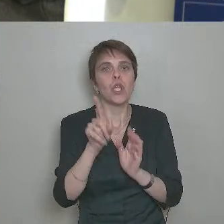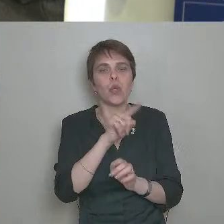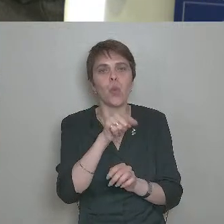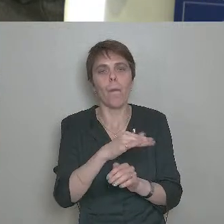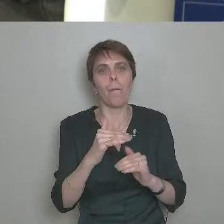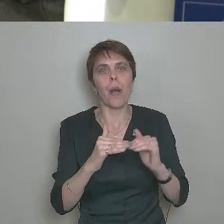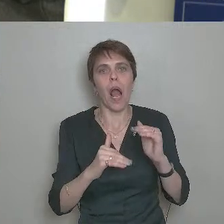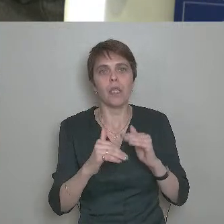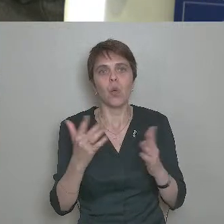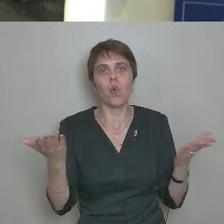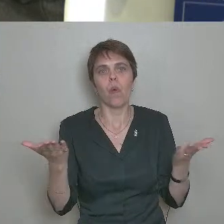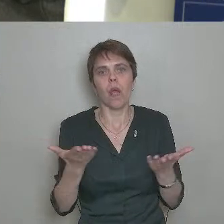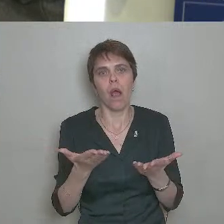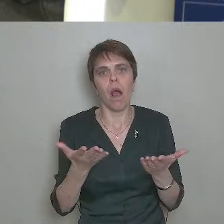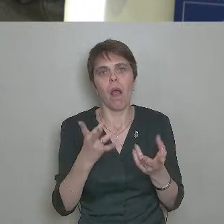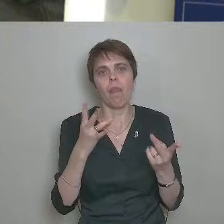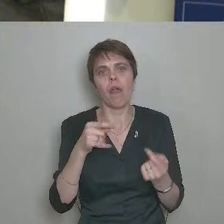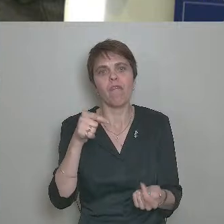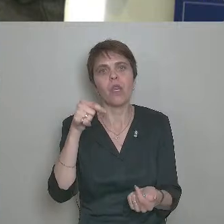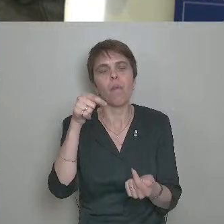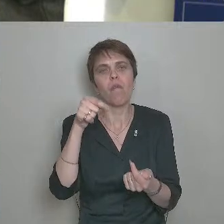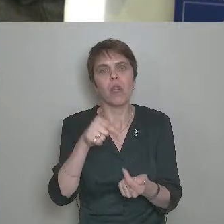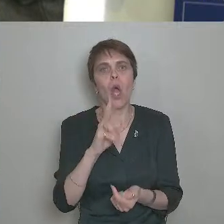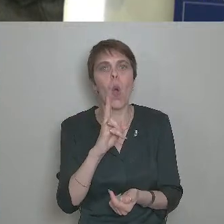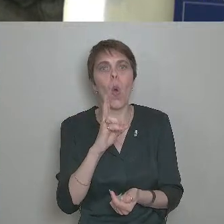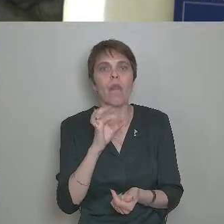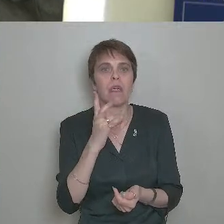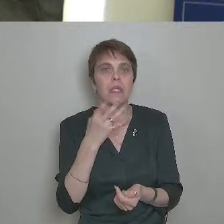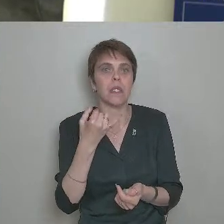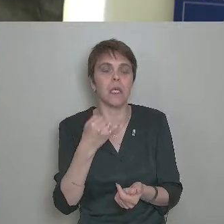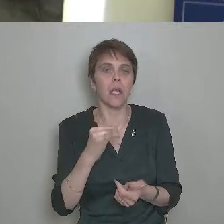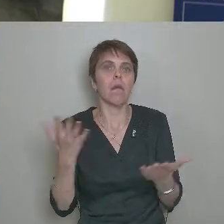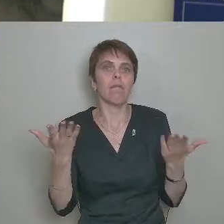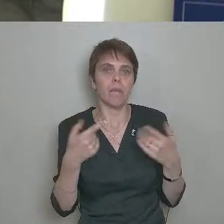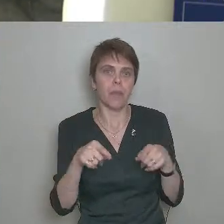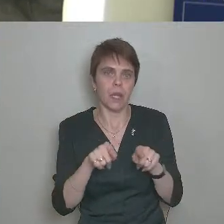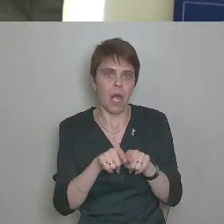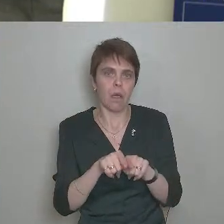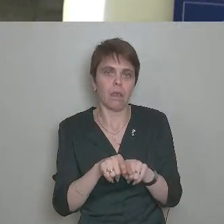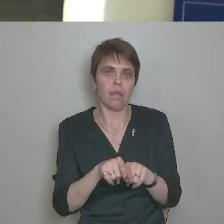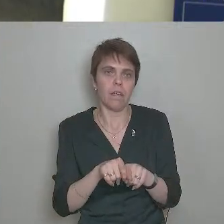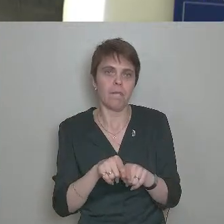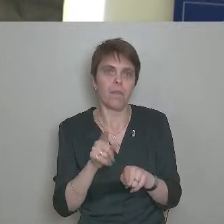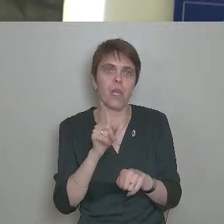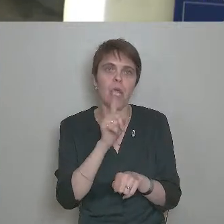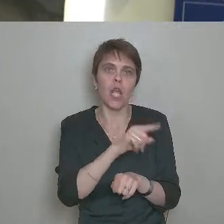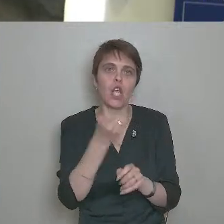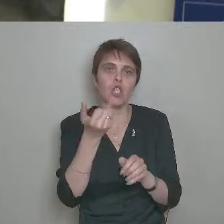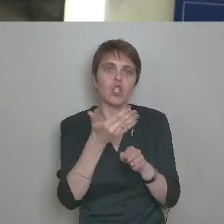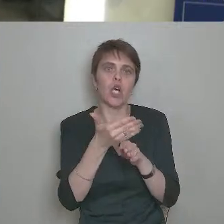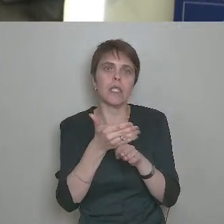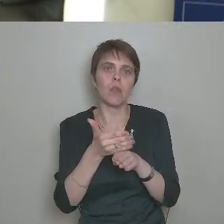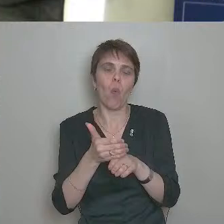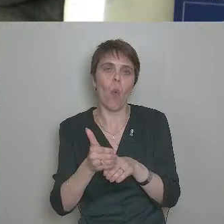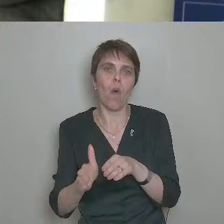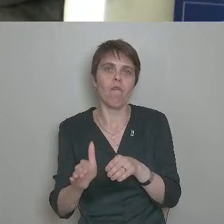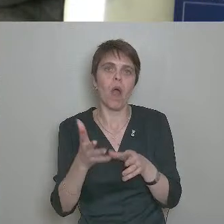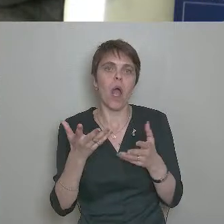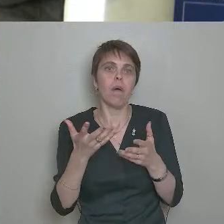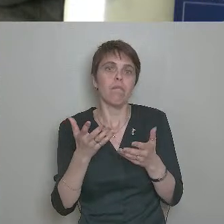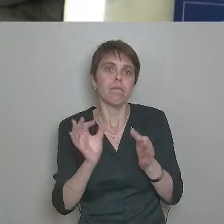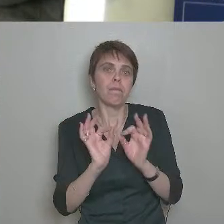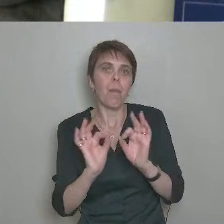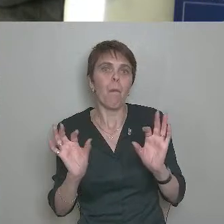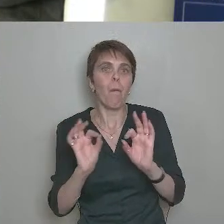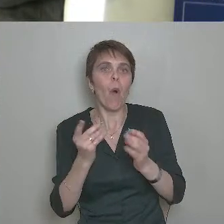know about this, but that's the practice that is not in line with the convention, and basically that's part of the legislation.